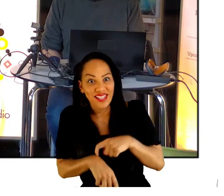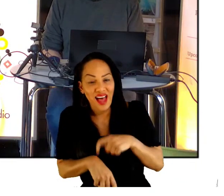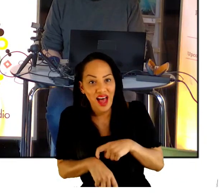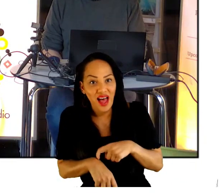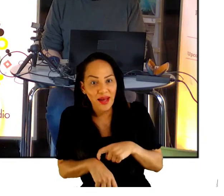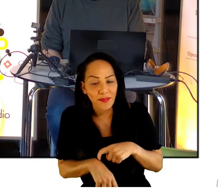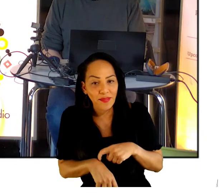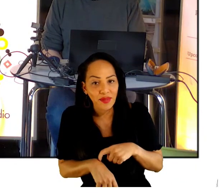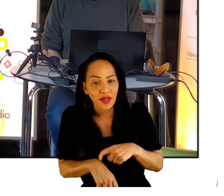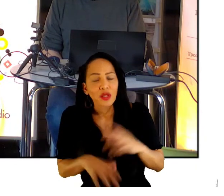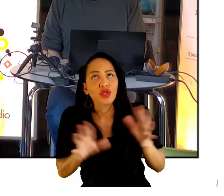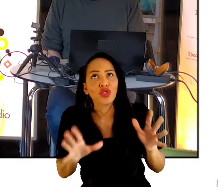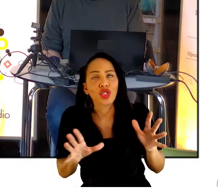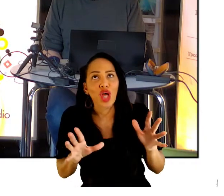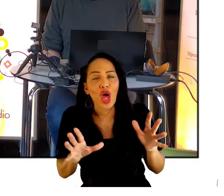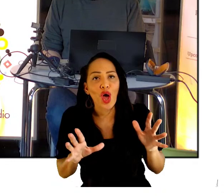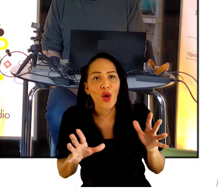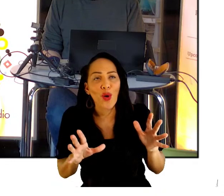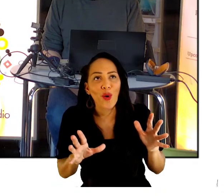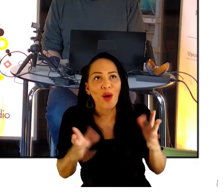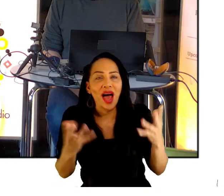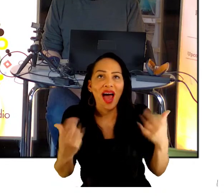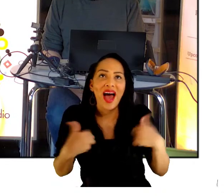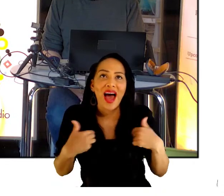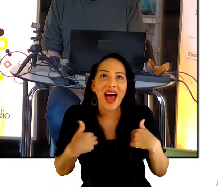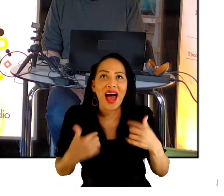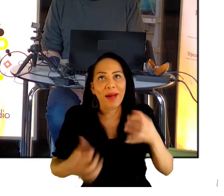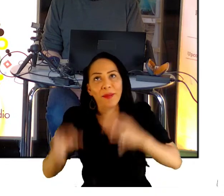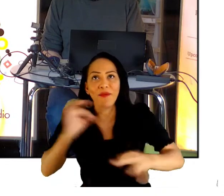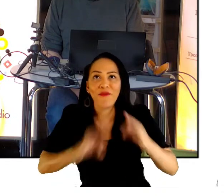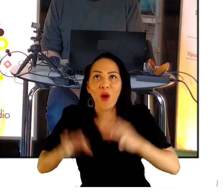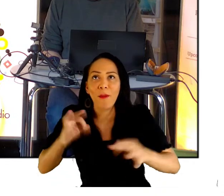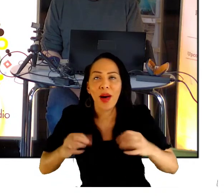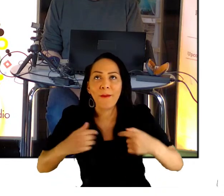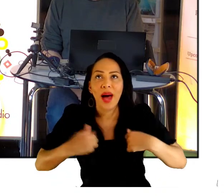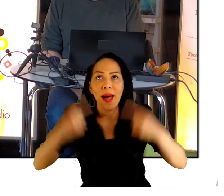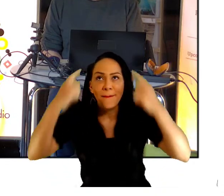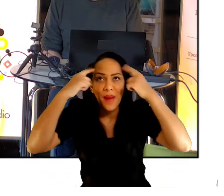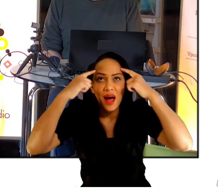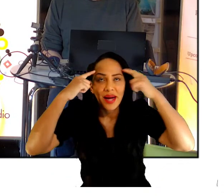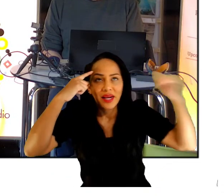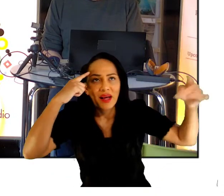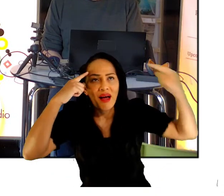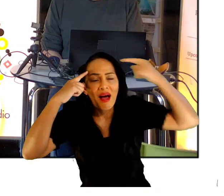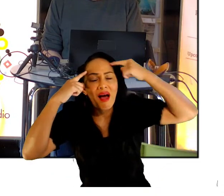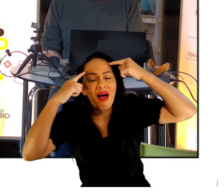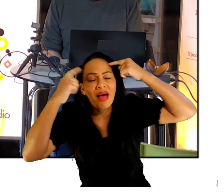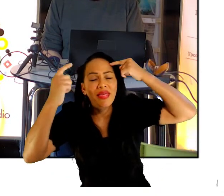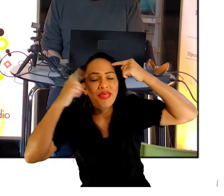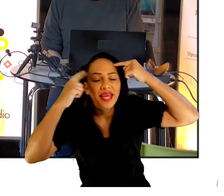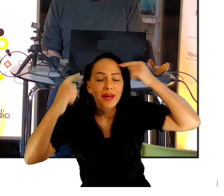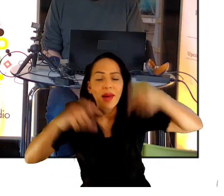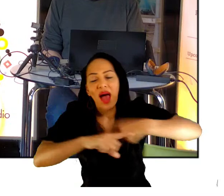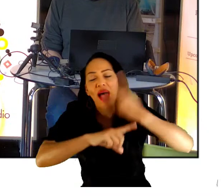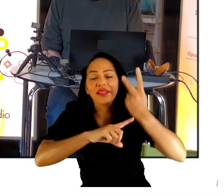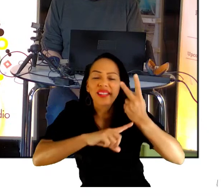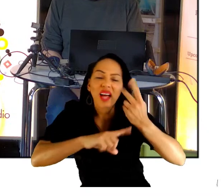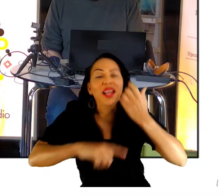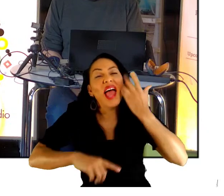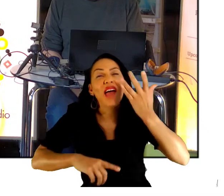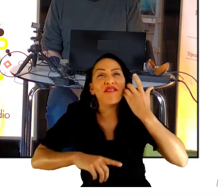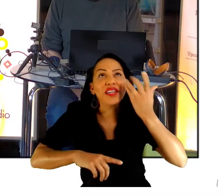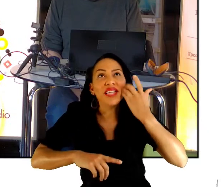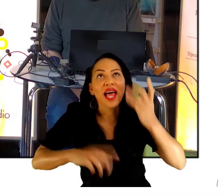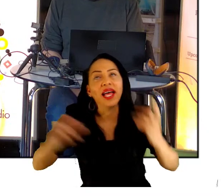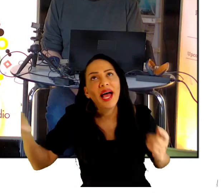of consciousness that go through the performer's mind, and the contrast between this sort of flawless athlete and the thoughts